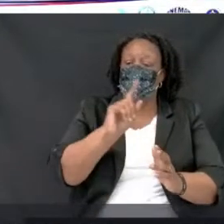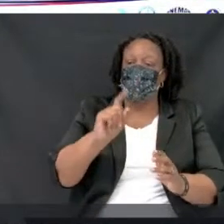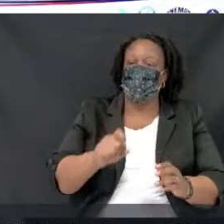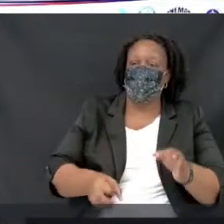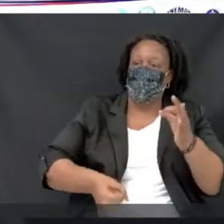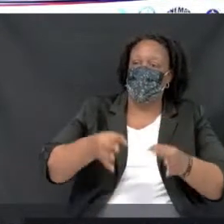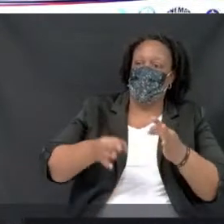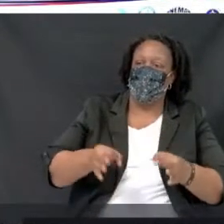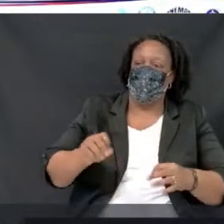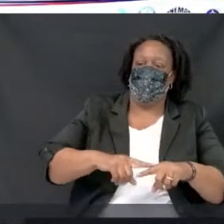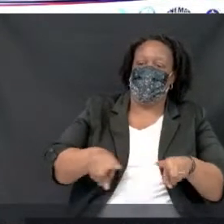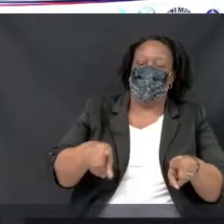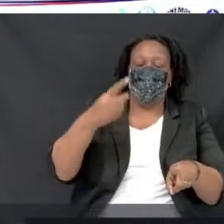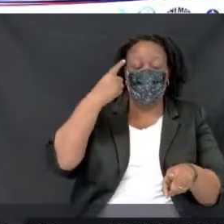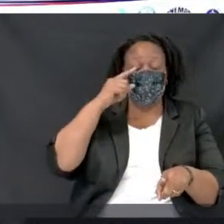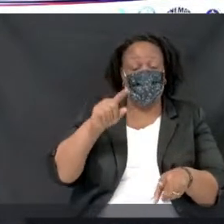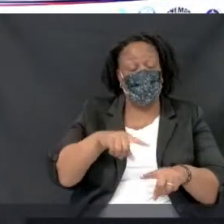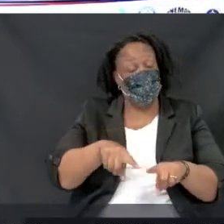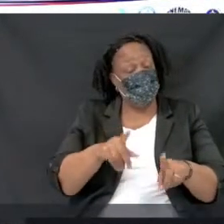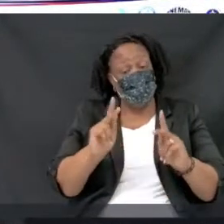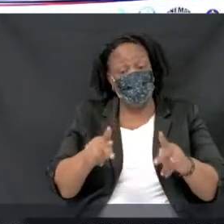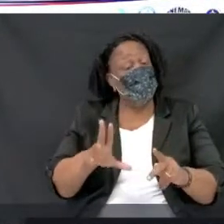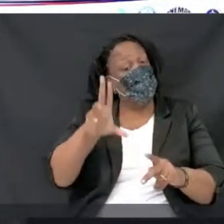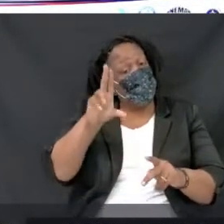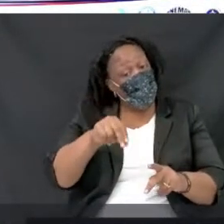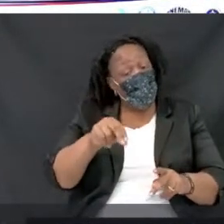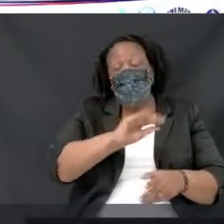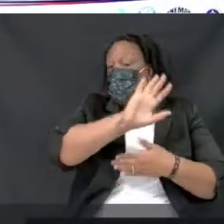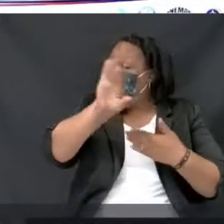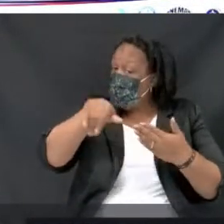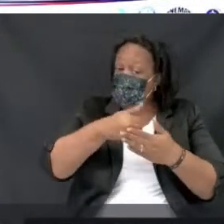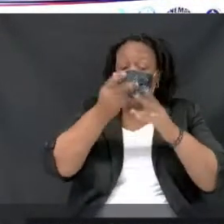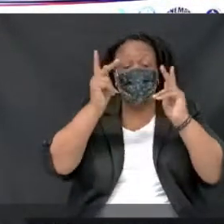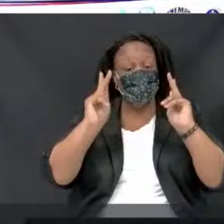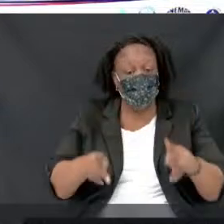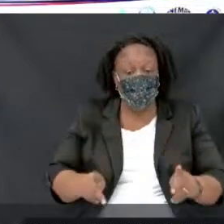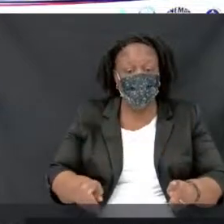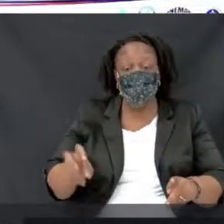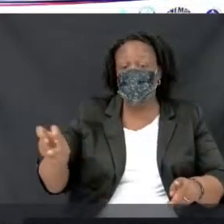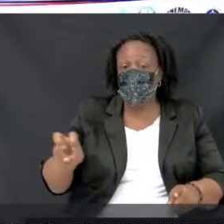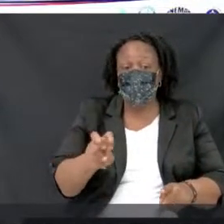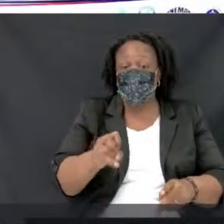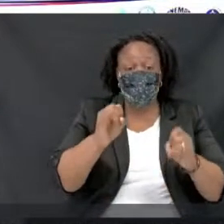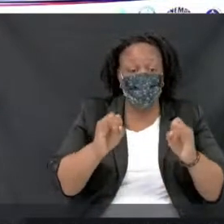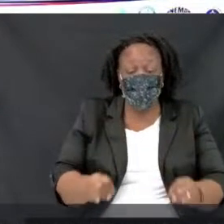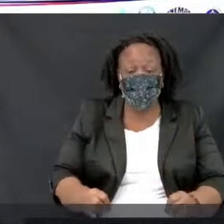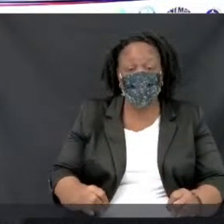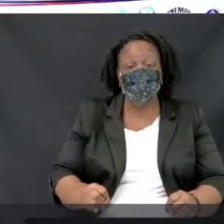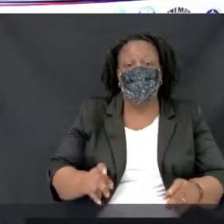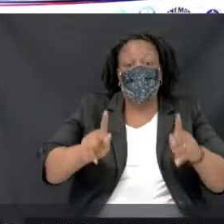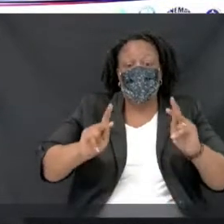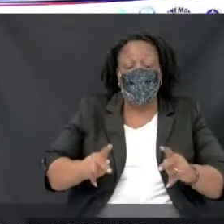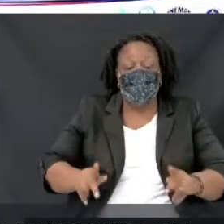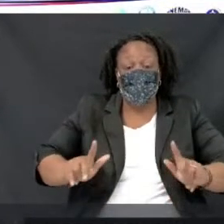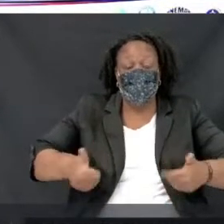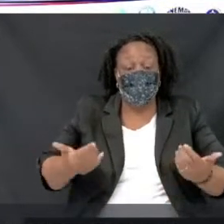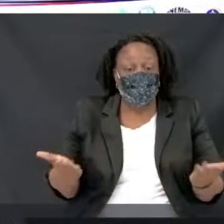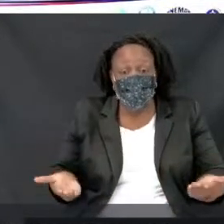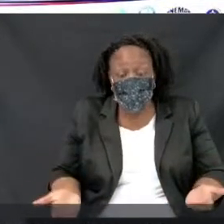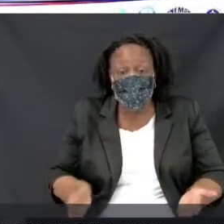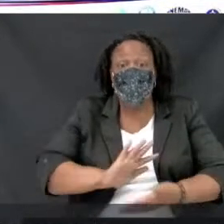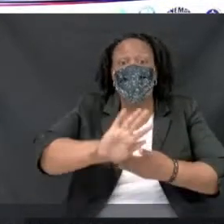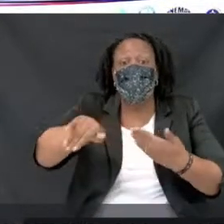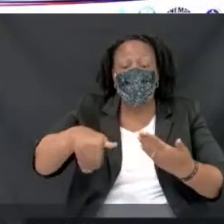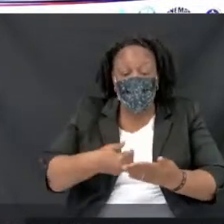would enforce these protocols. But it has to start with the responsibility of the tour operators.